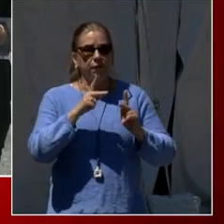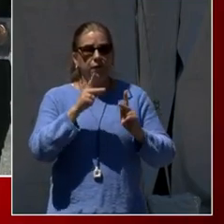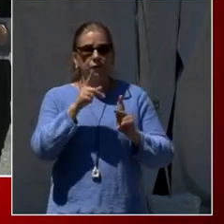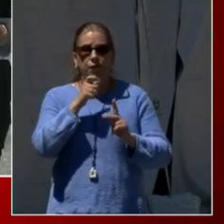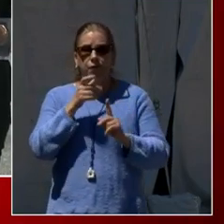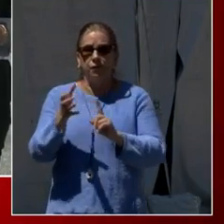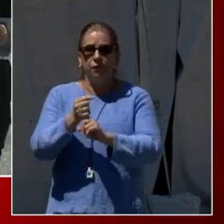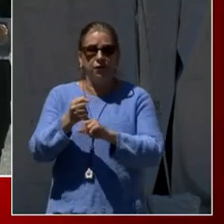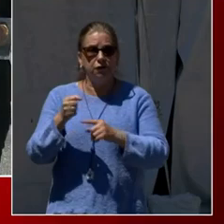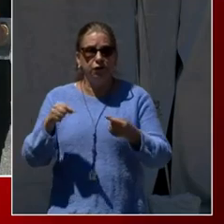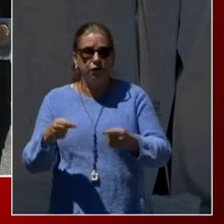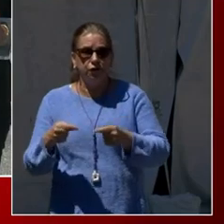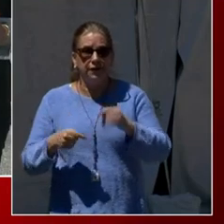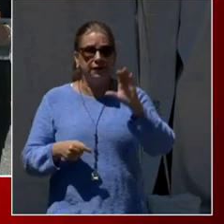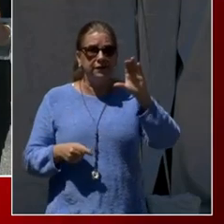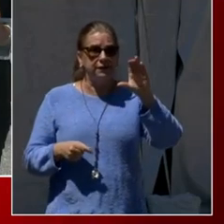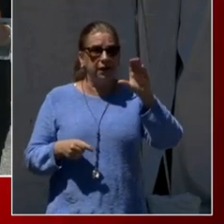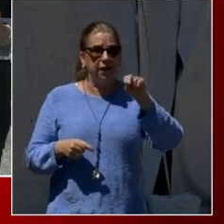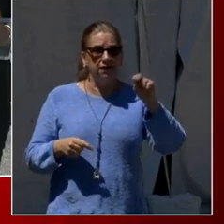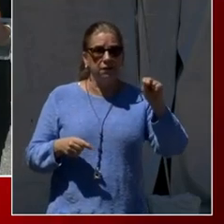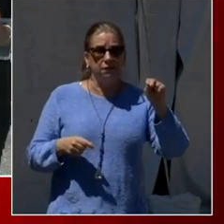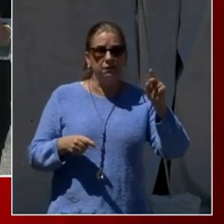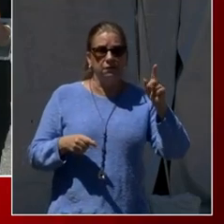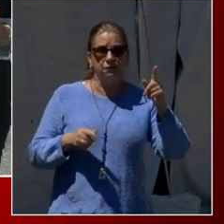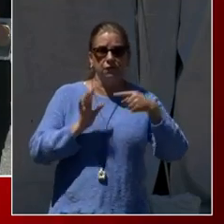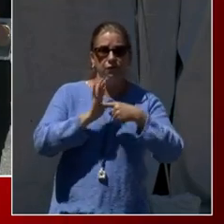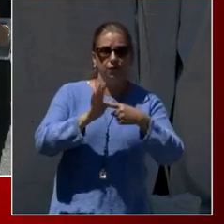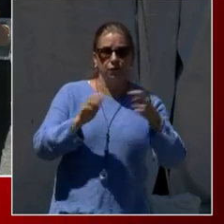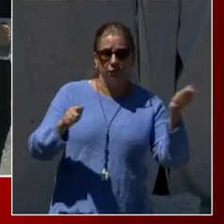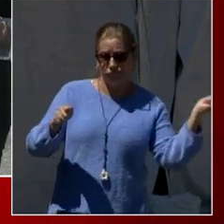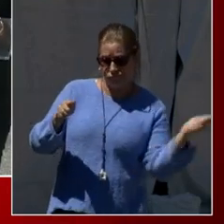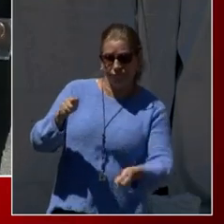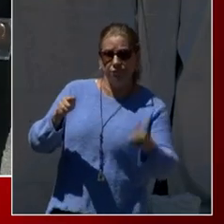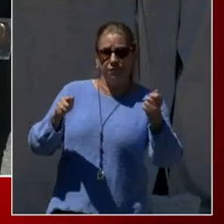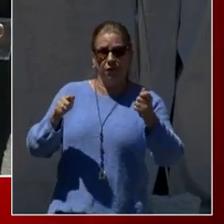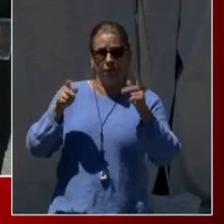by a baton. He was clearly carrying a camera. Why did